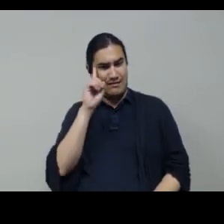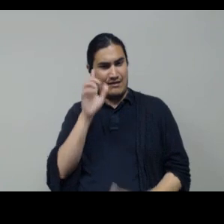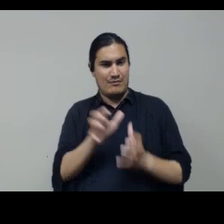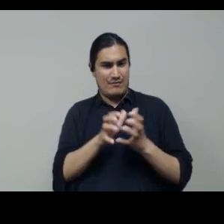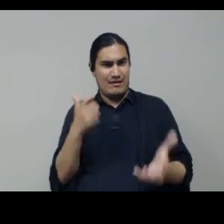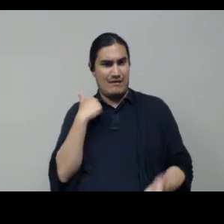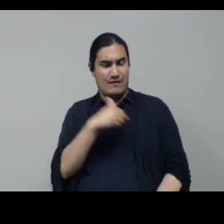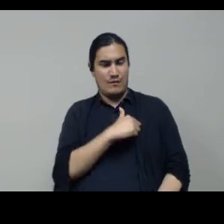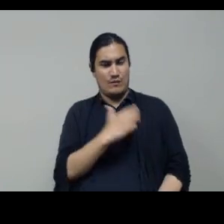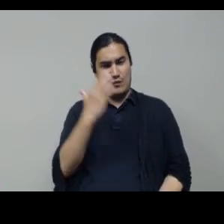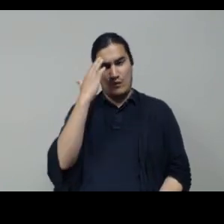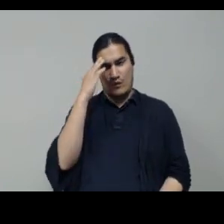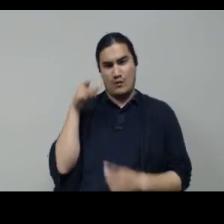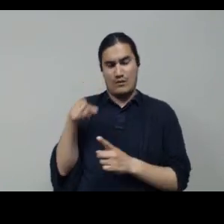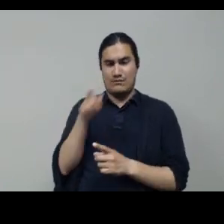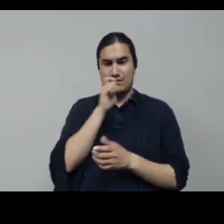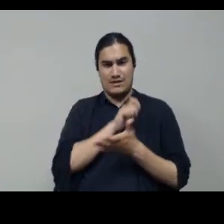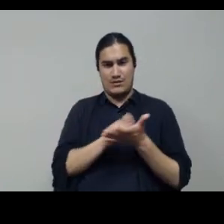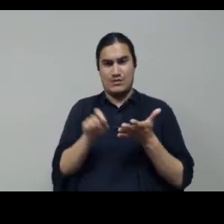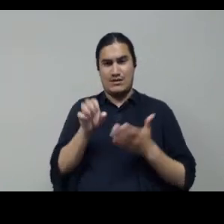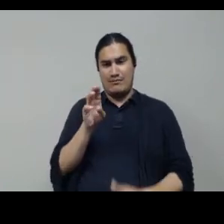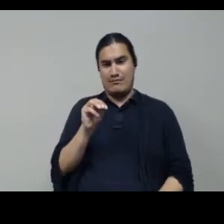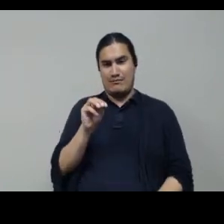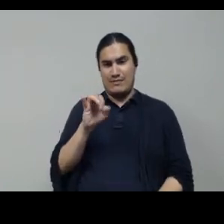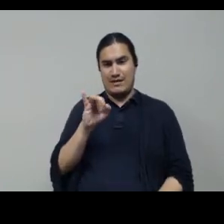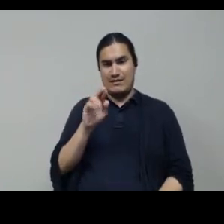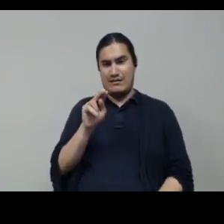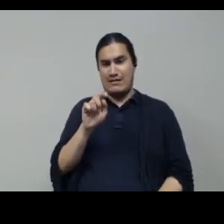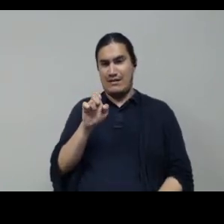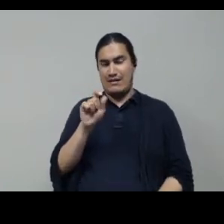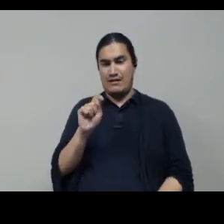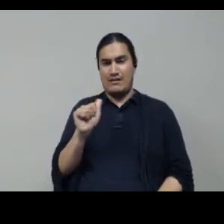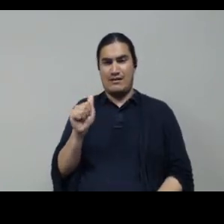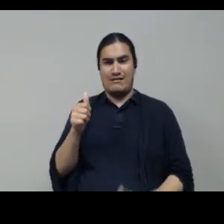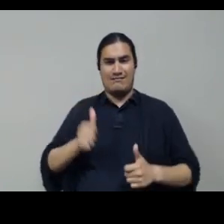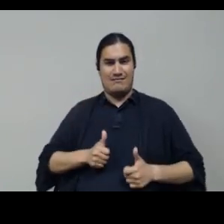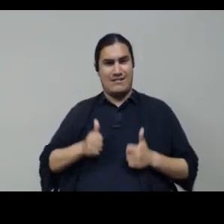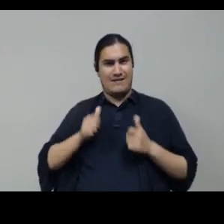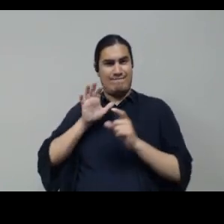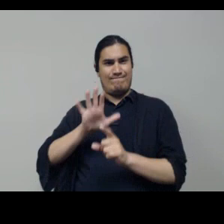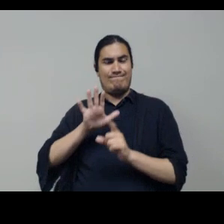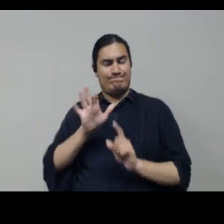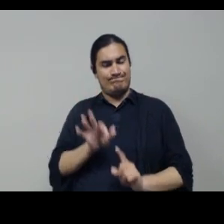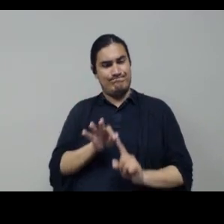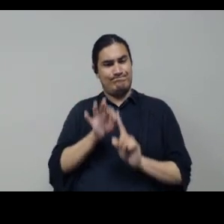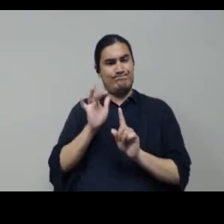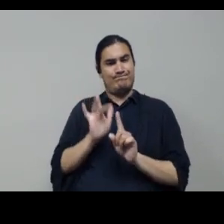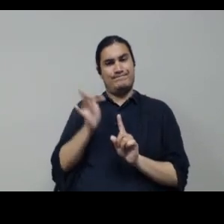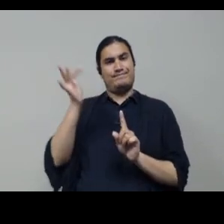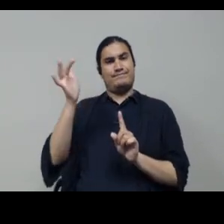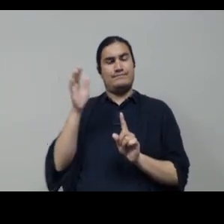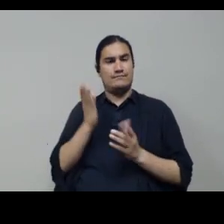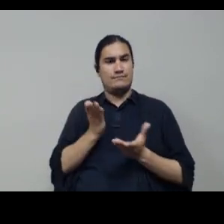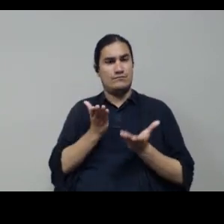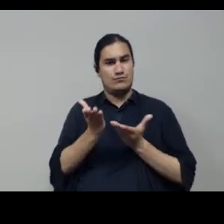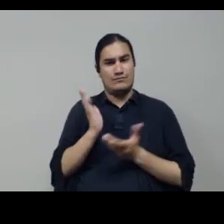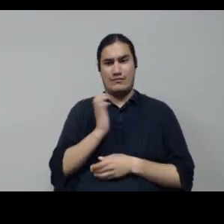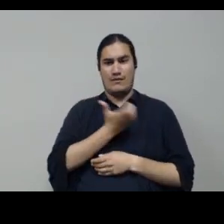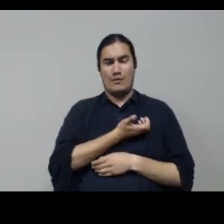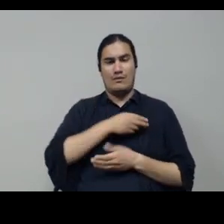that Secretary Mineta lived a life of distinction in serving our